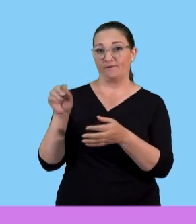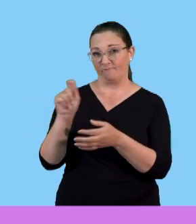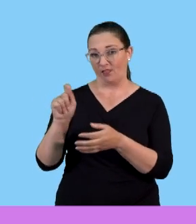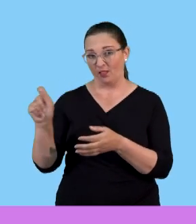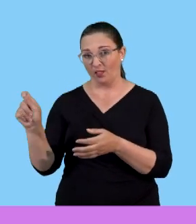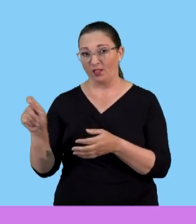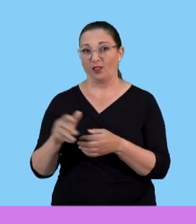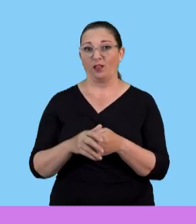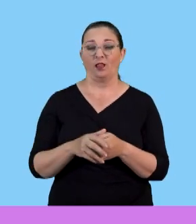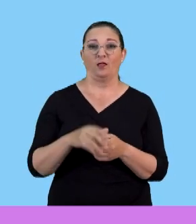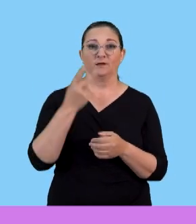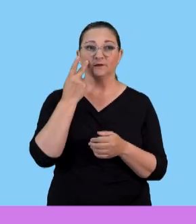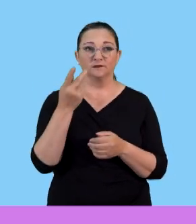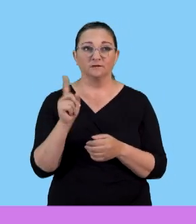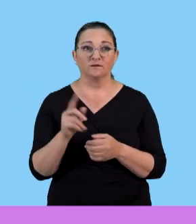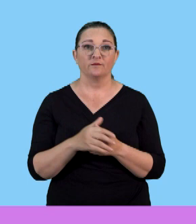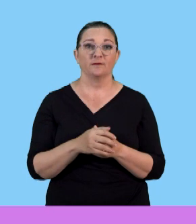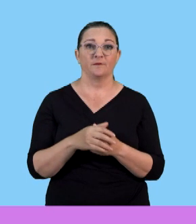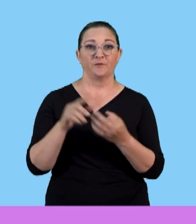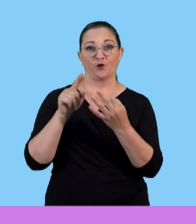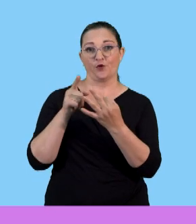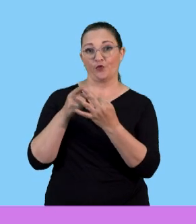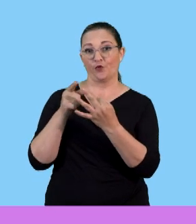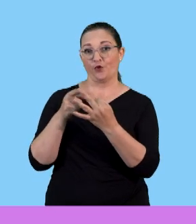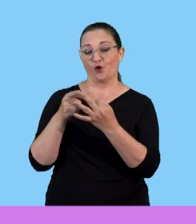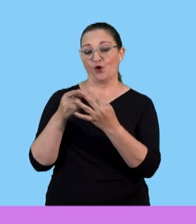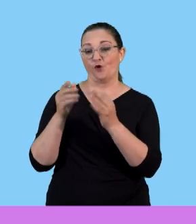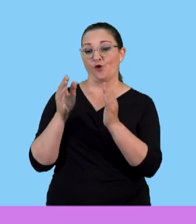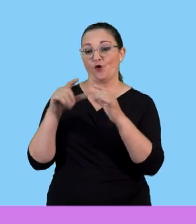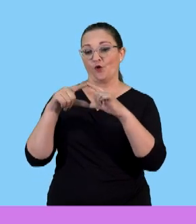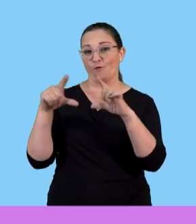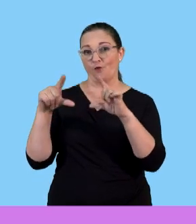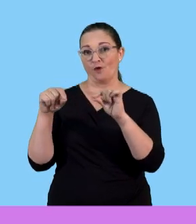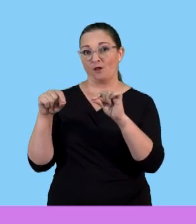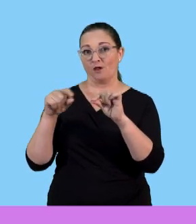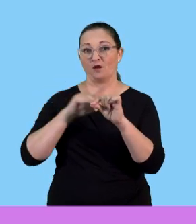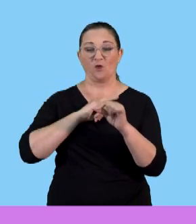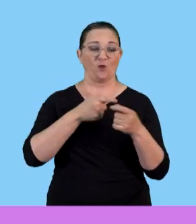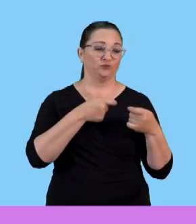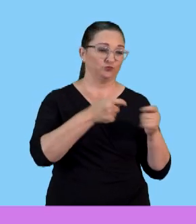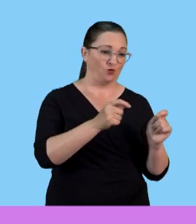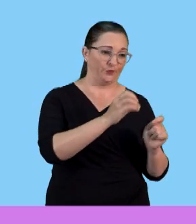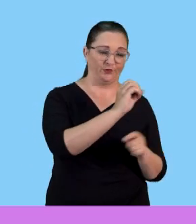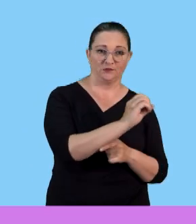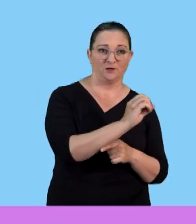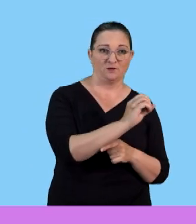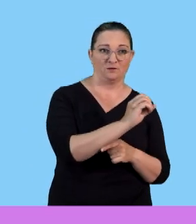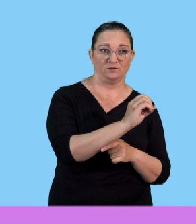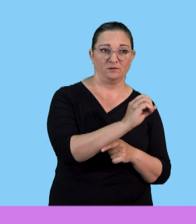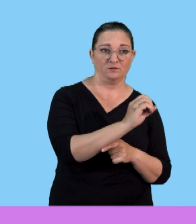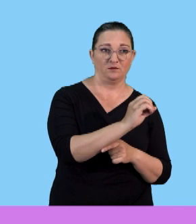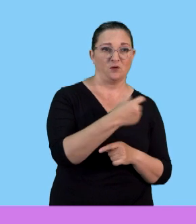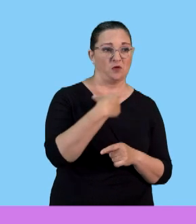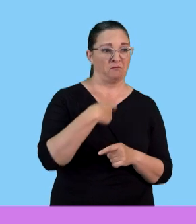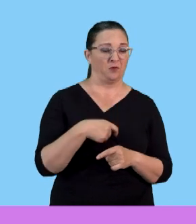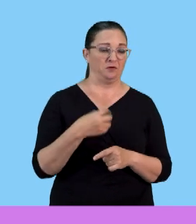start by checking for the first block there, because now if you have sold 0 sportswear, this